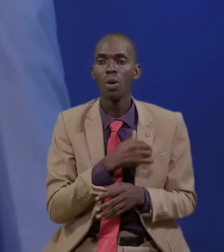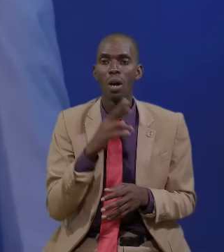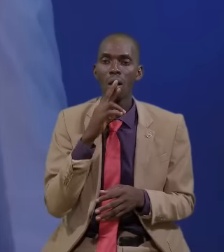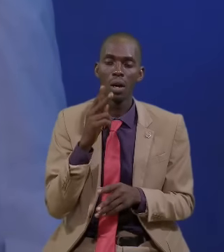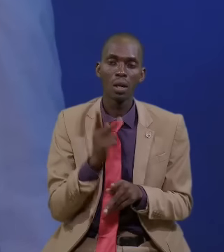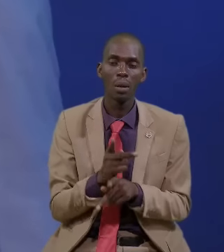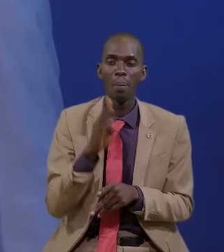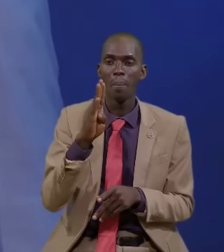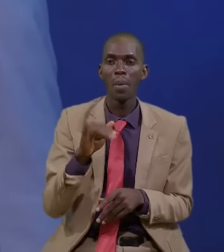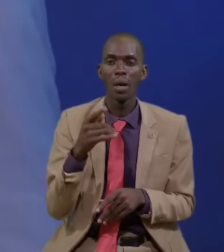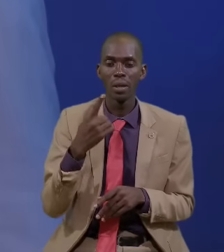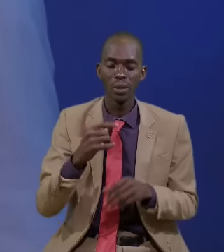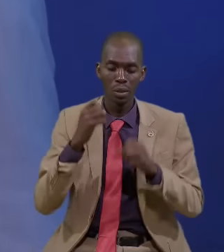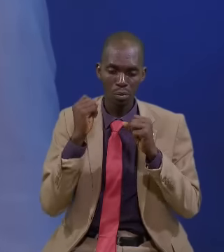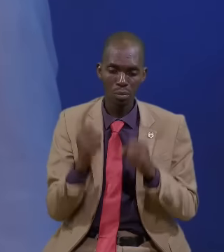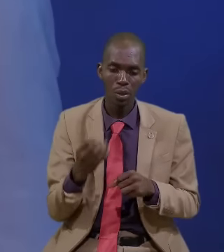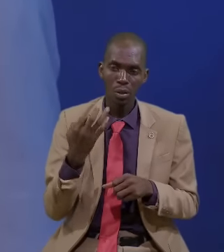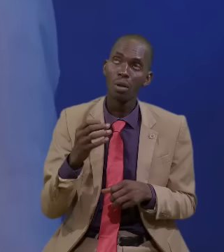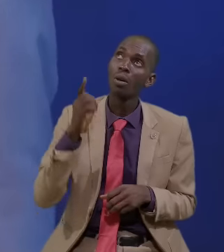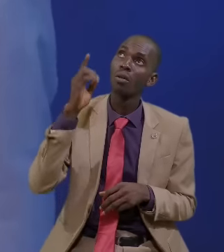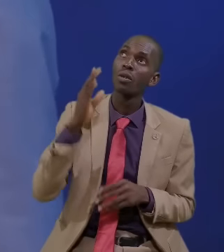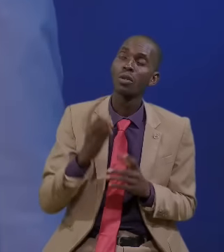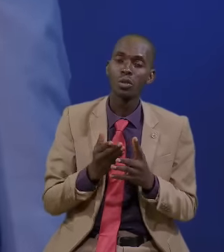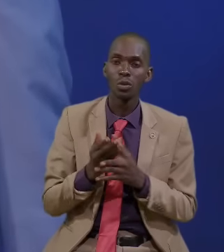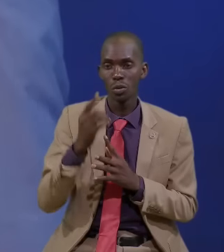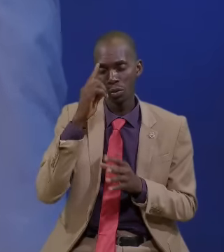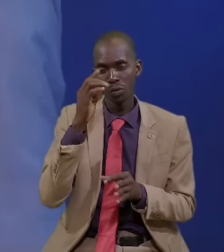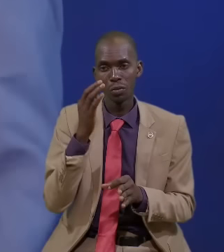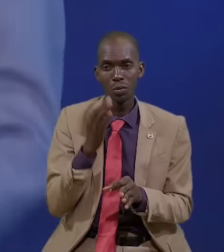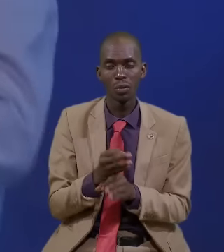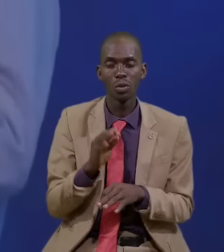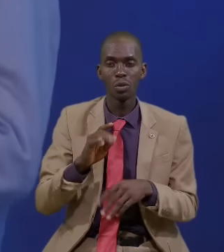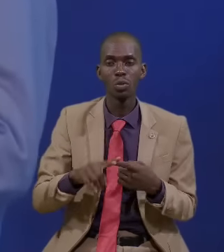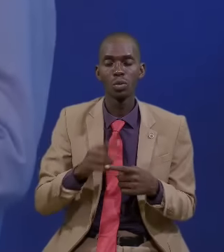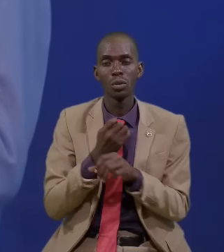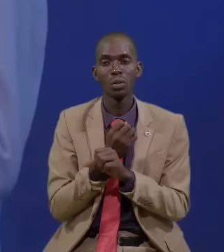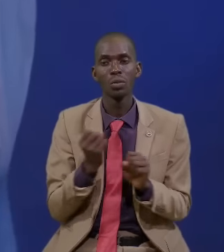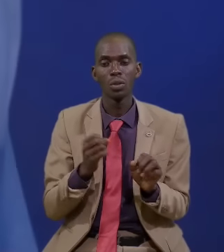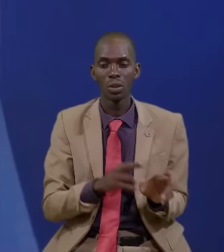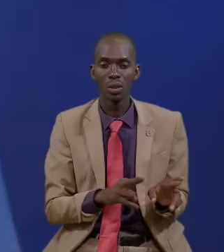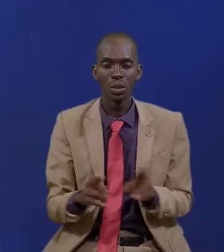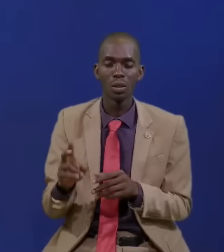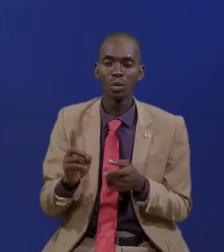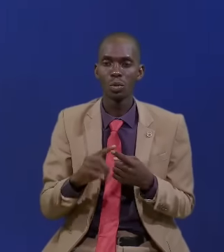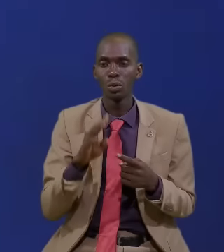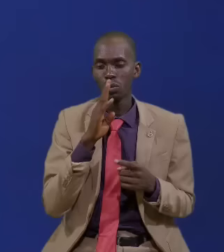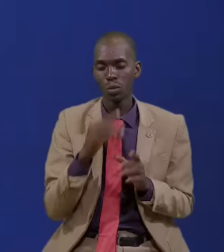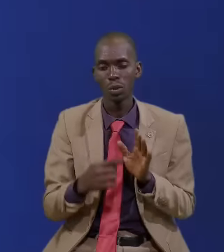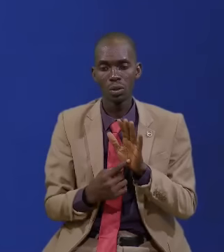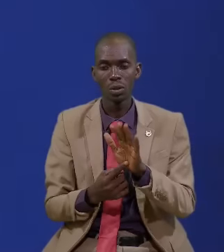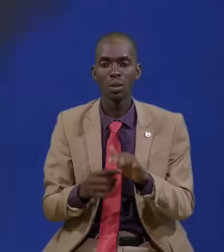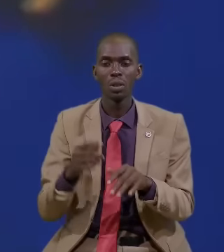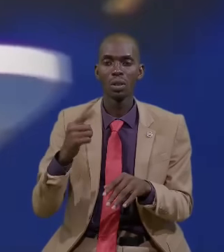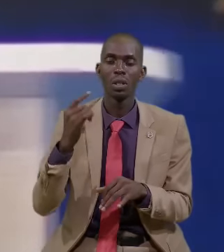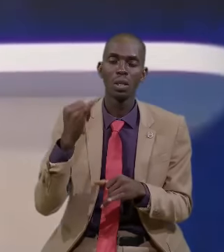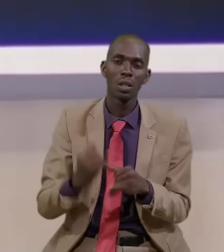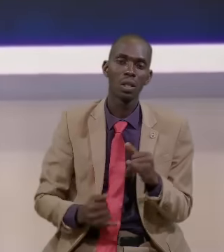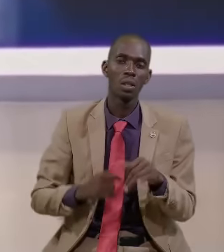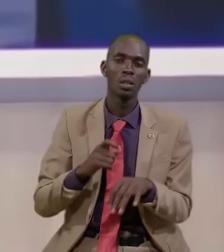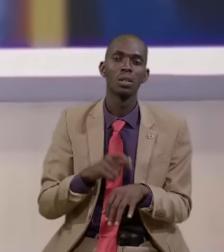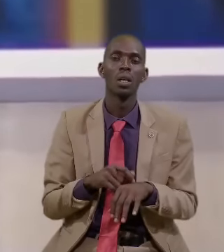God through faith unto salvation, ready to be revealed in the last time. How are we